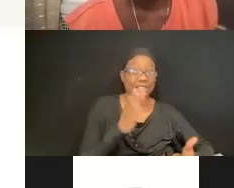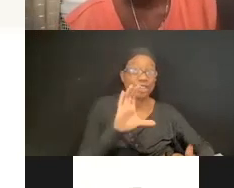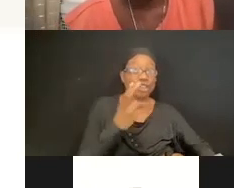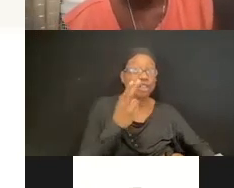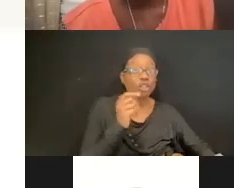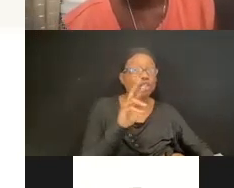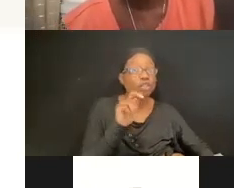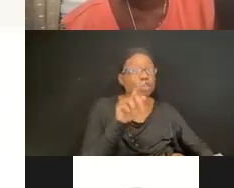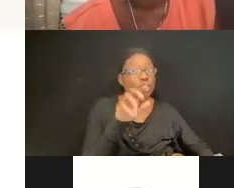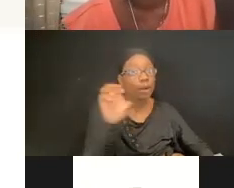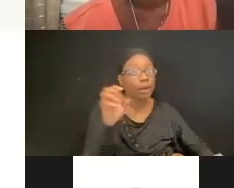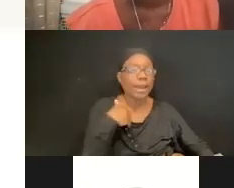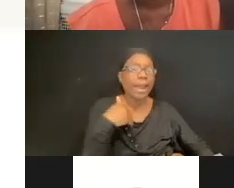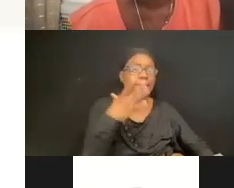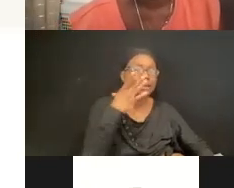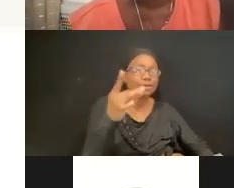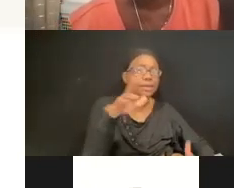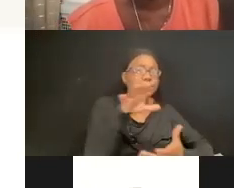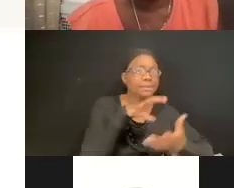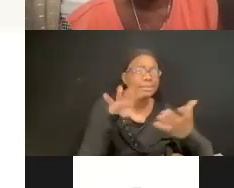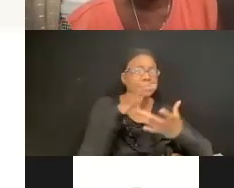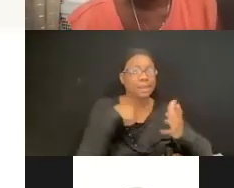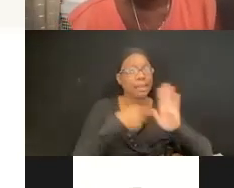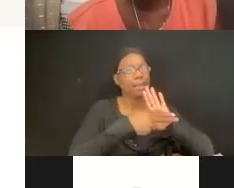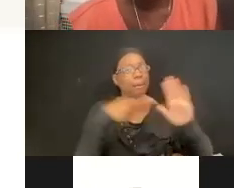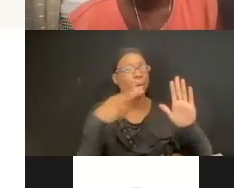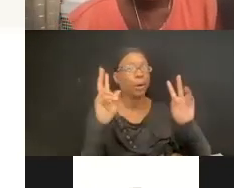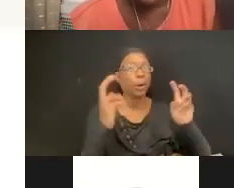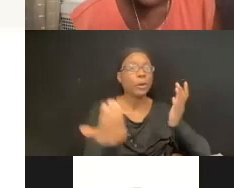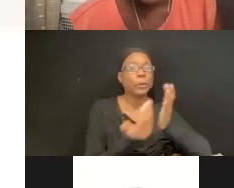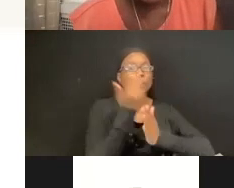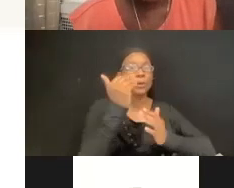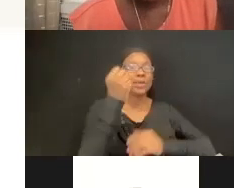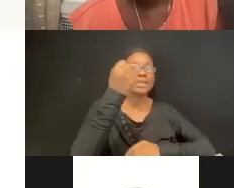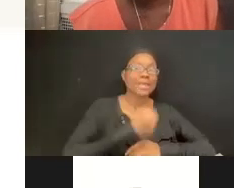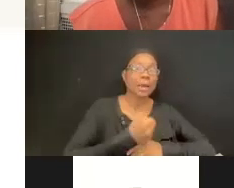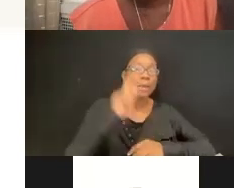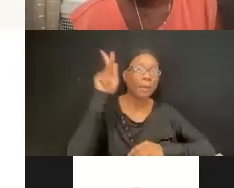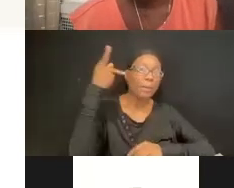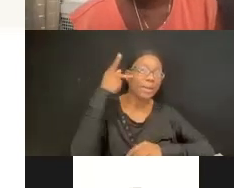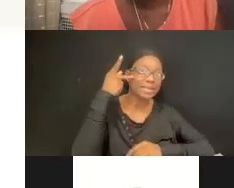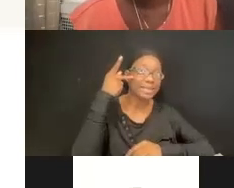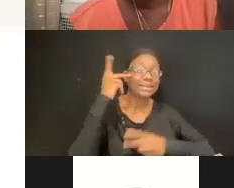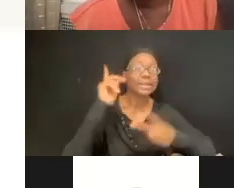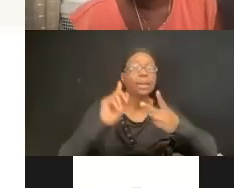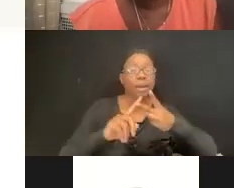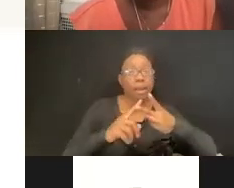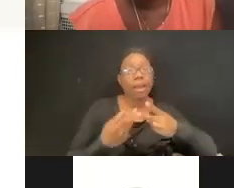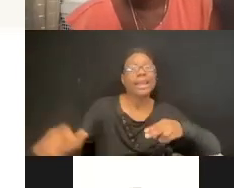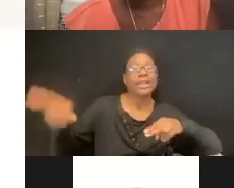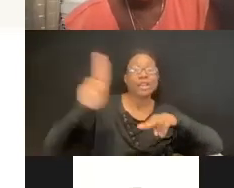like New South politics, coupled with an increase in police violence and